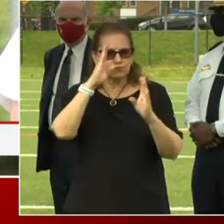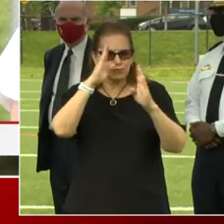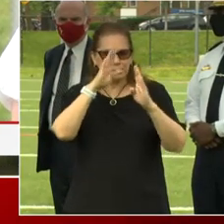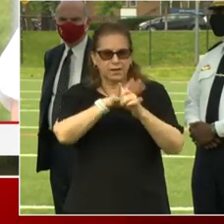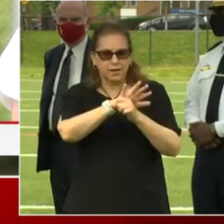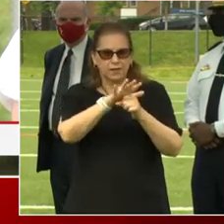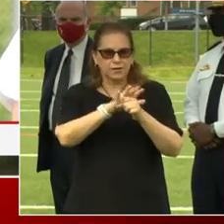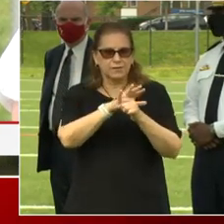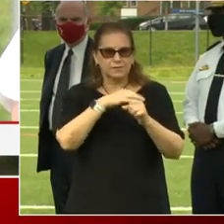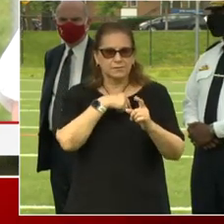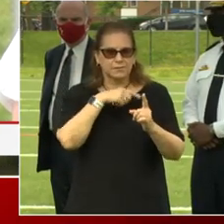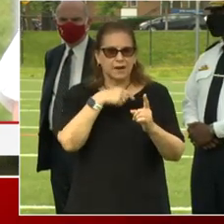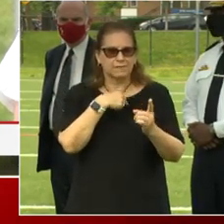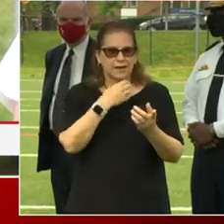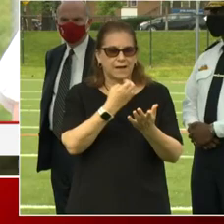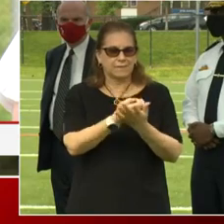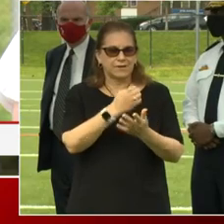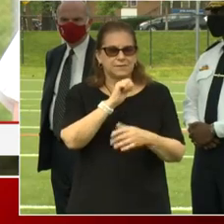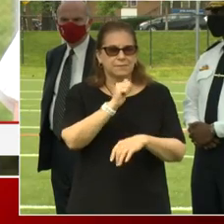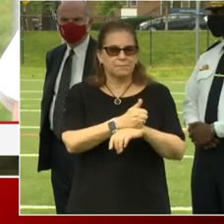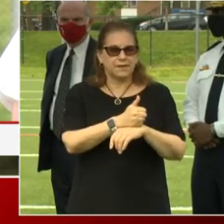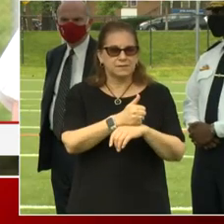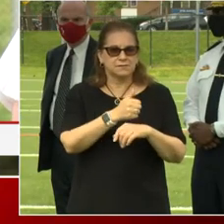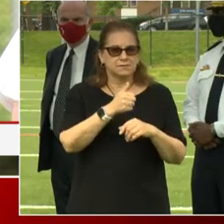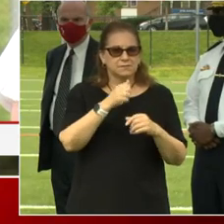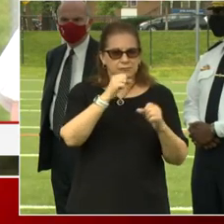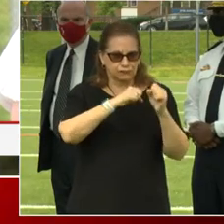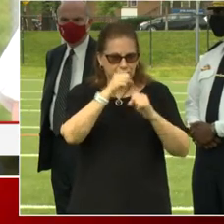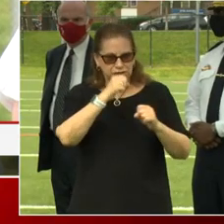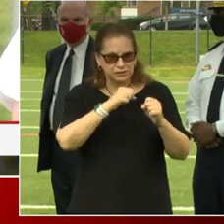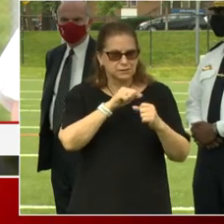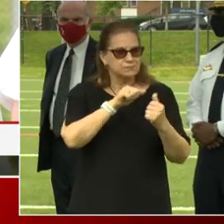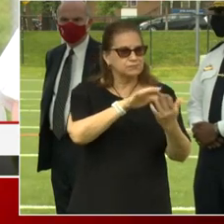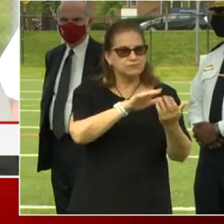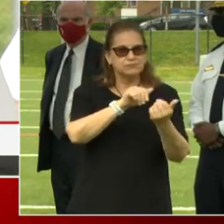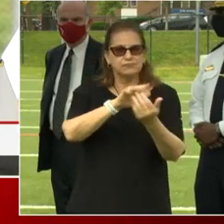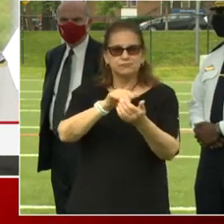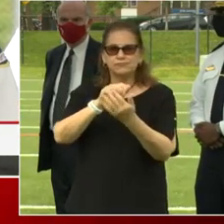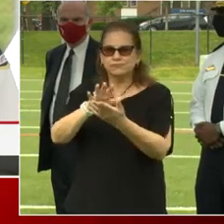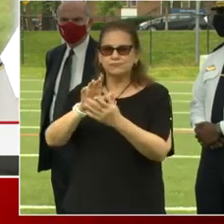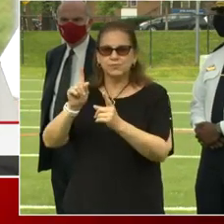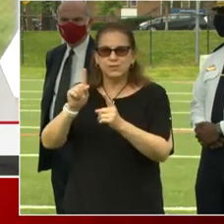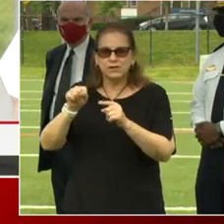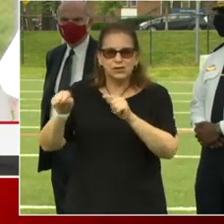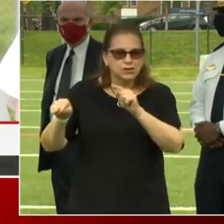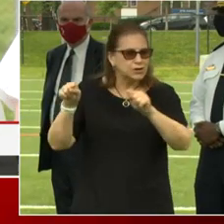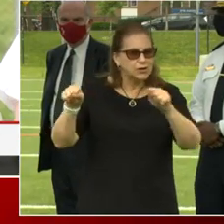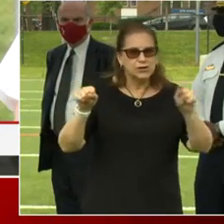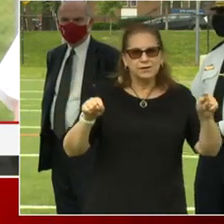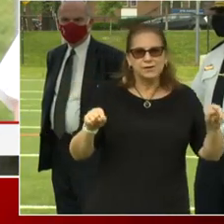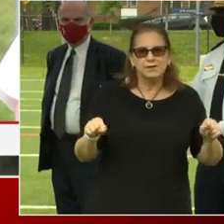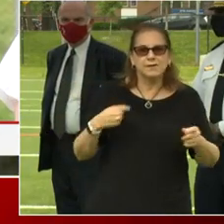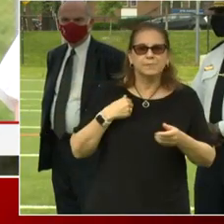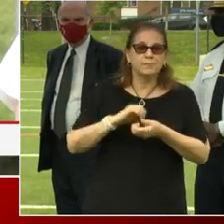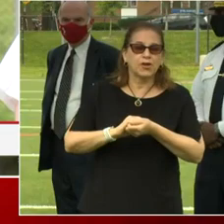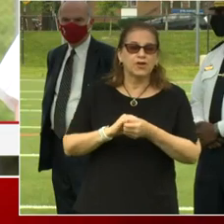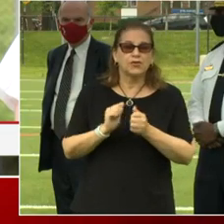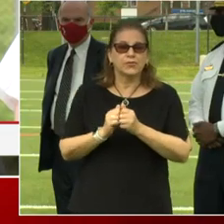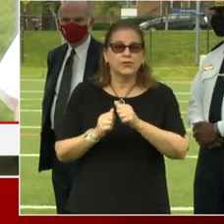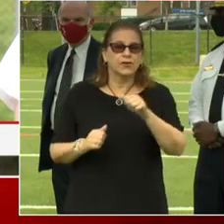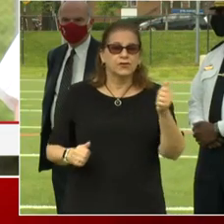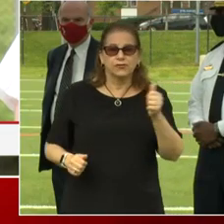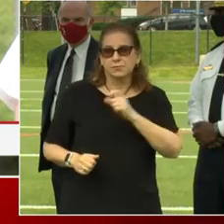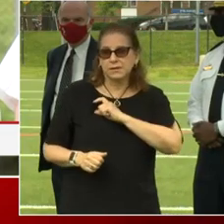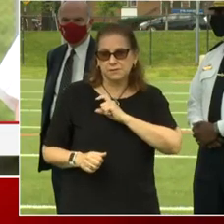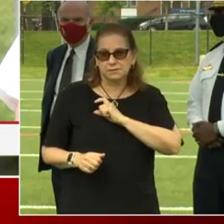and intelligence-driven strategies to combat crime, while partnering with other law enforcement agencies, community